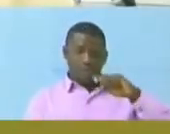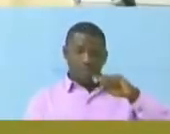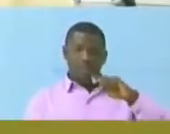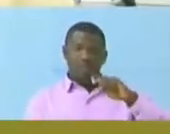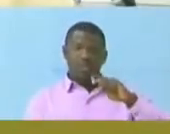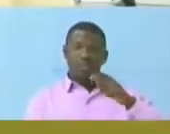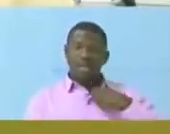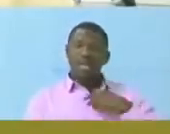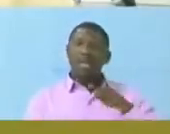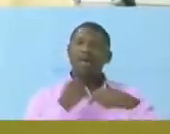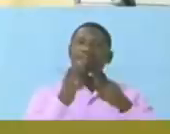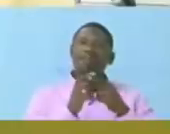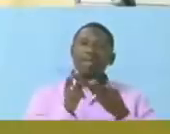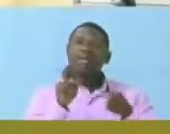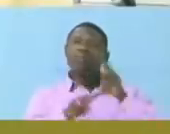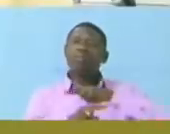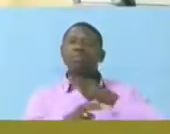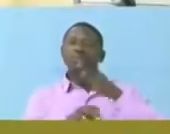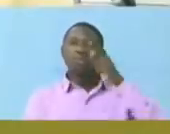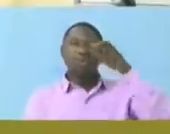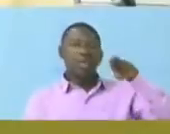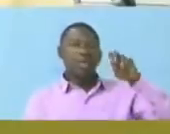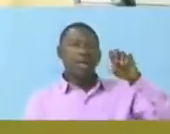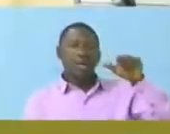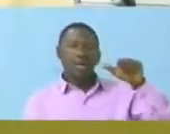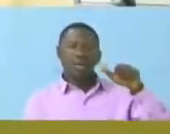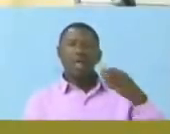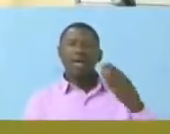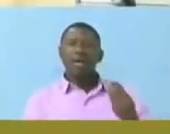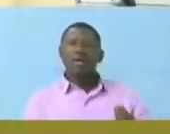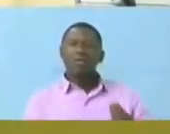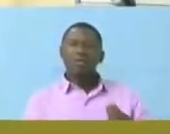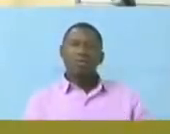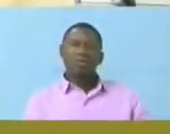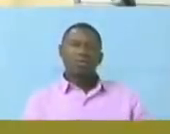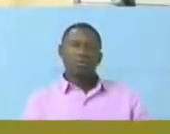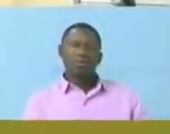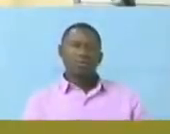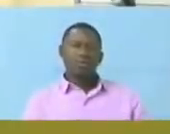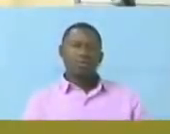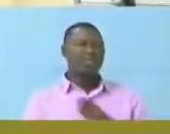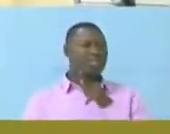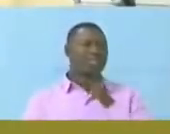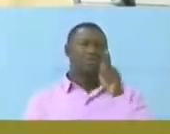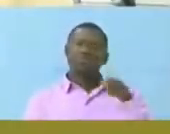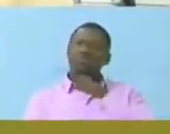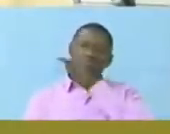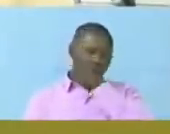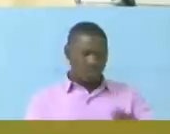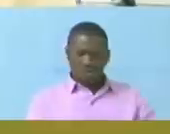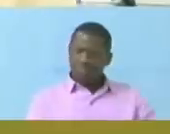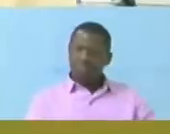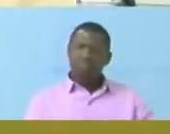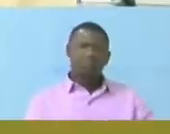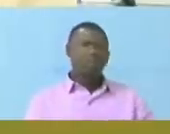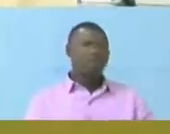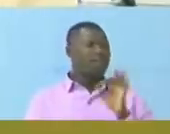bang amanya kila strong aman kisilo. In fact that to me NIA should not handle any